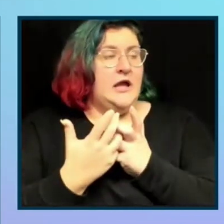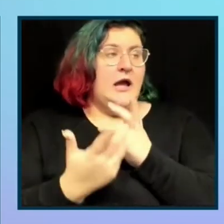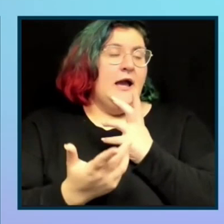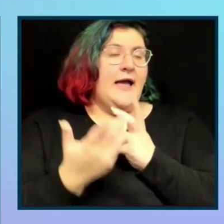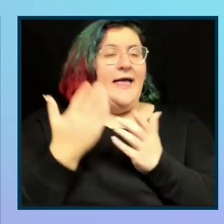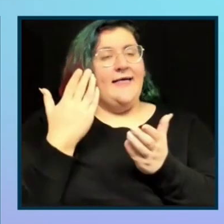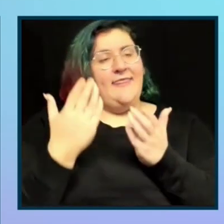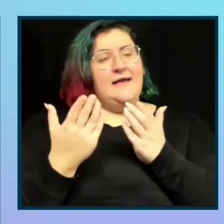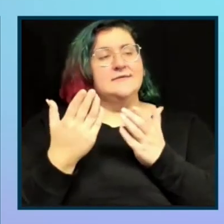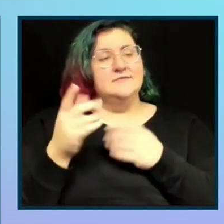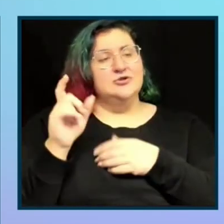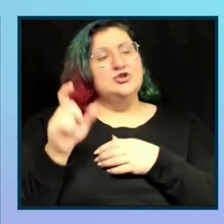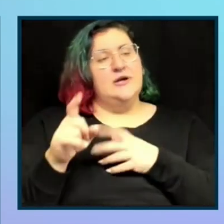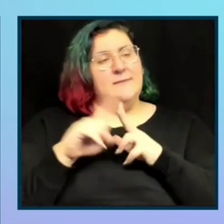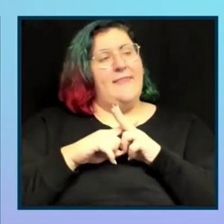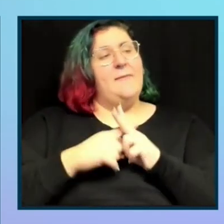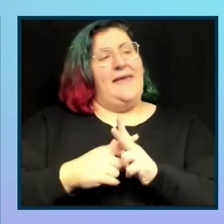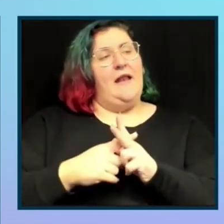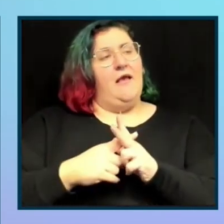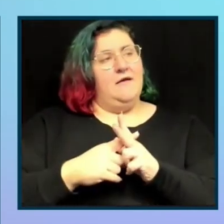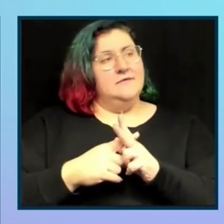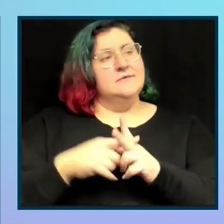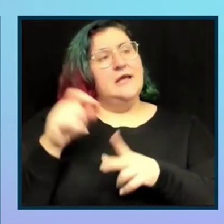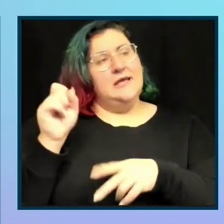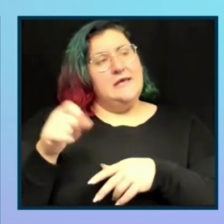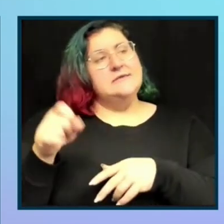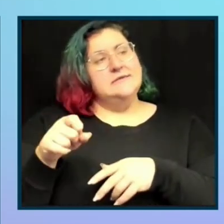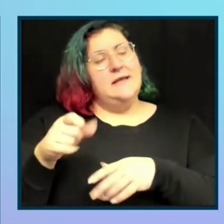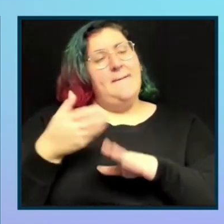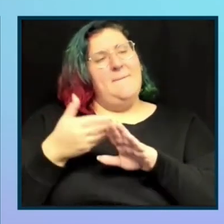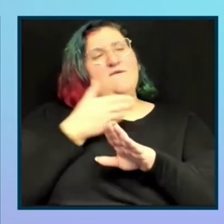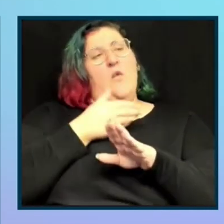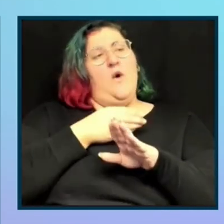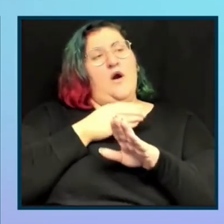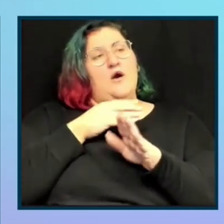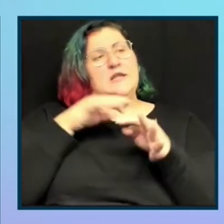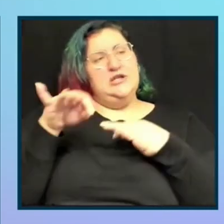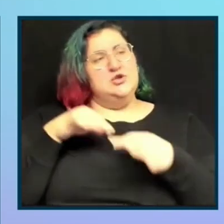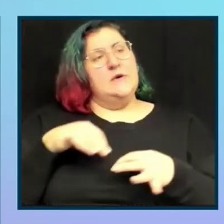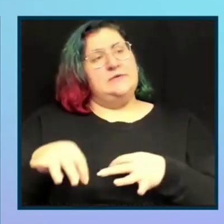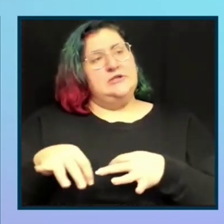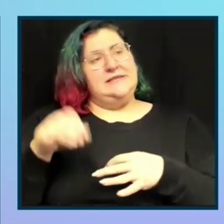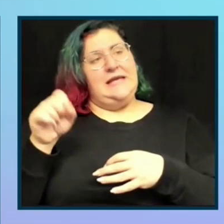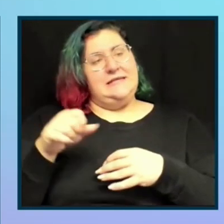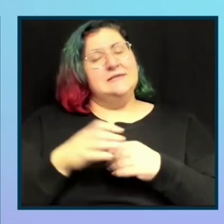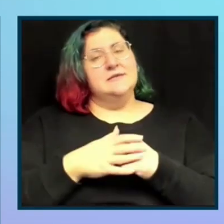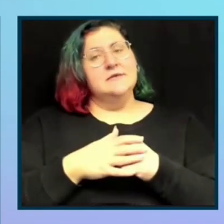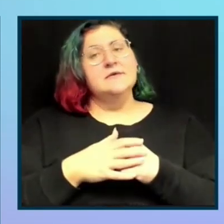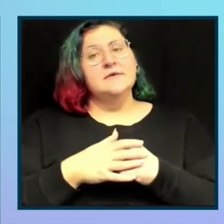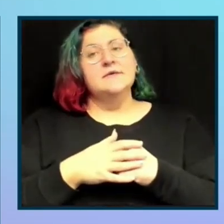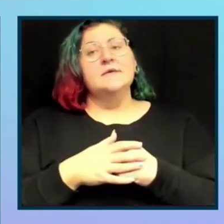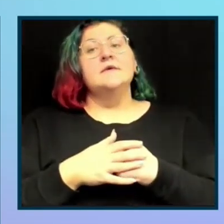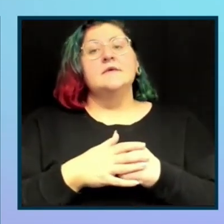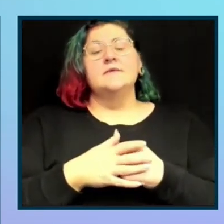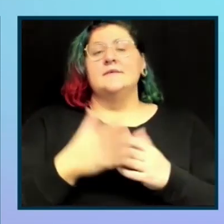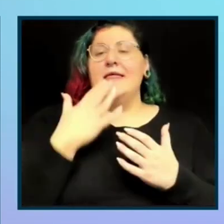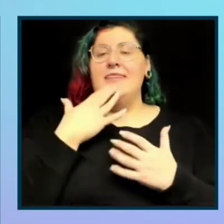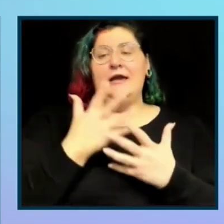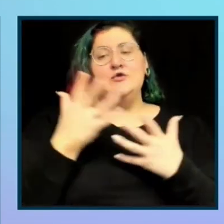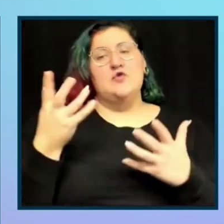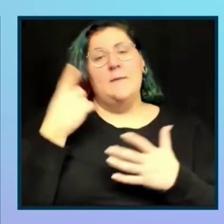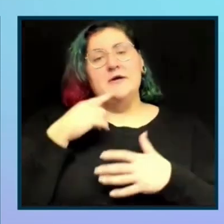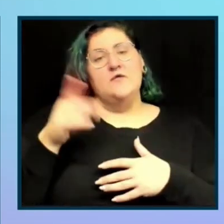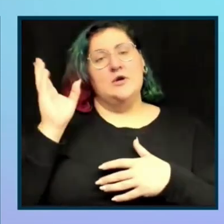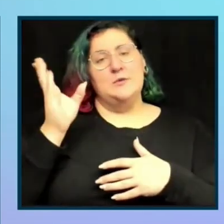at the beginning of the alt text or image description. Okay, great. Well, thanks so much for your